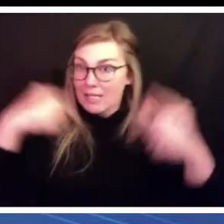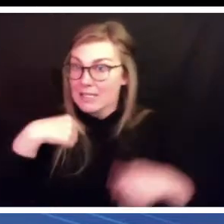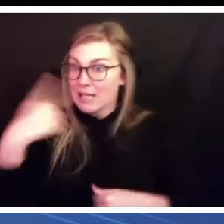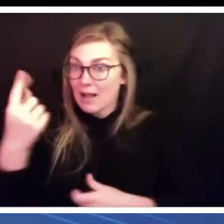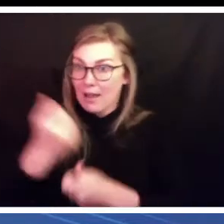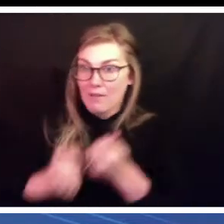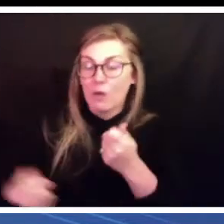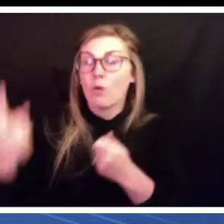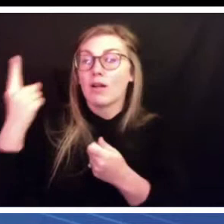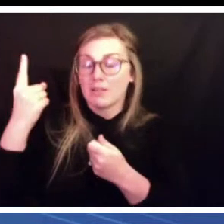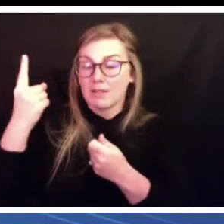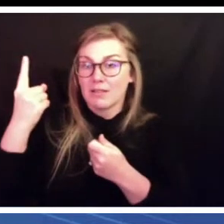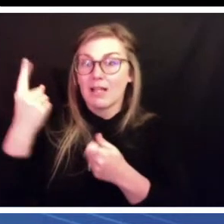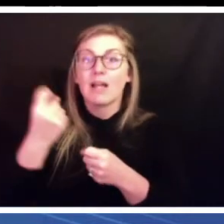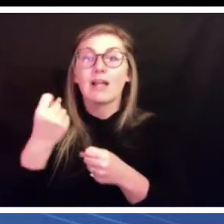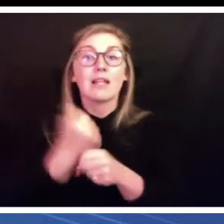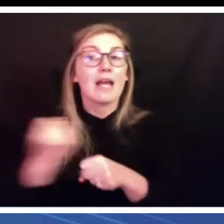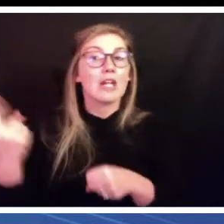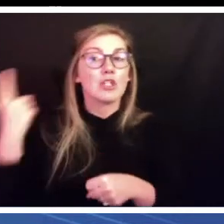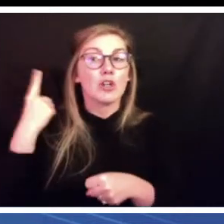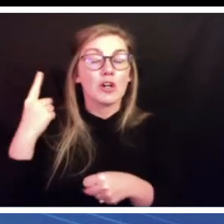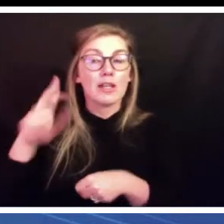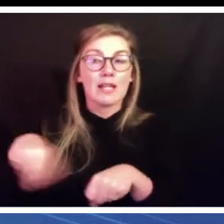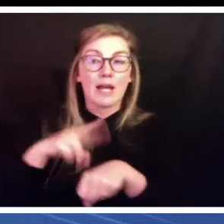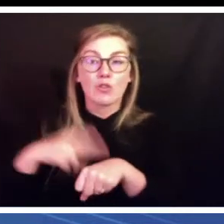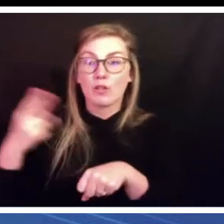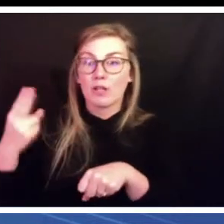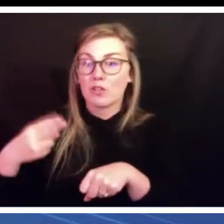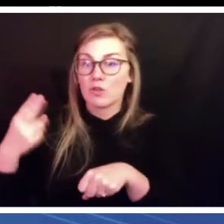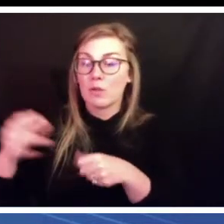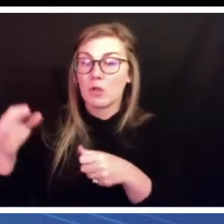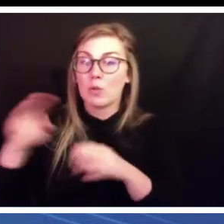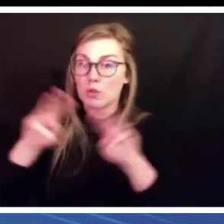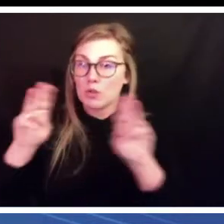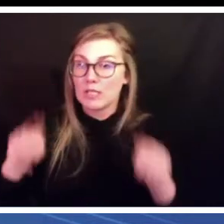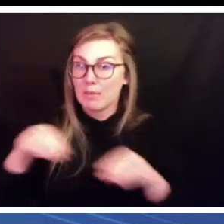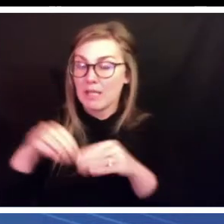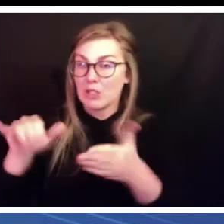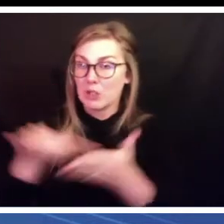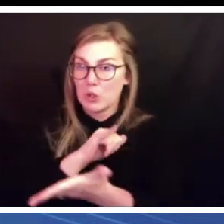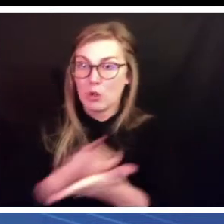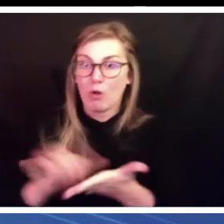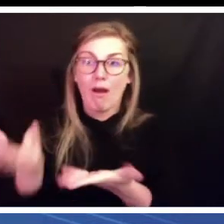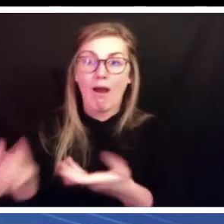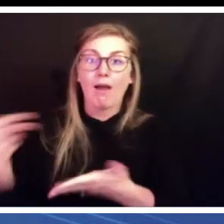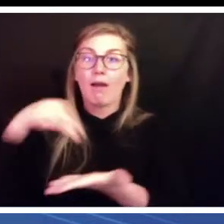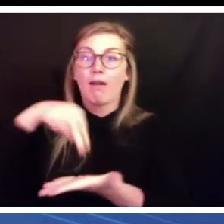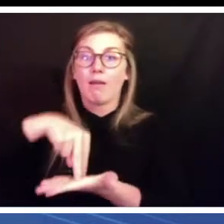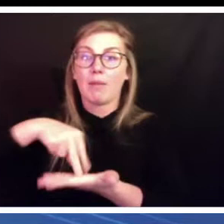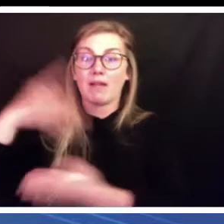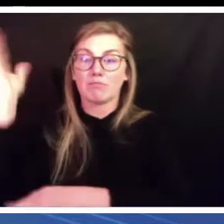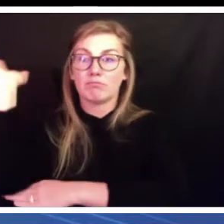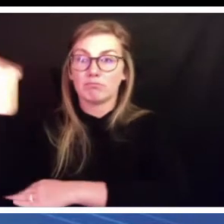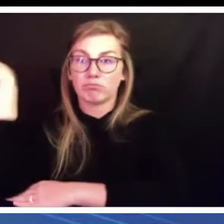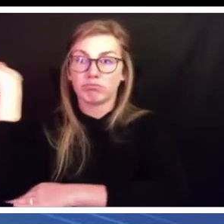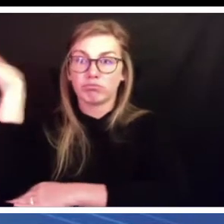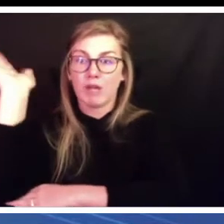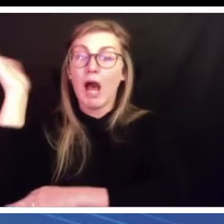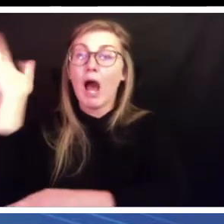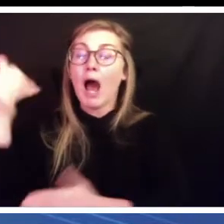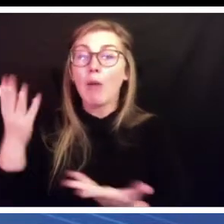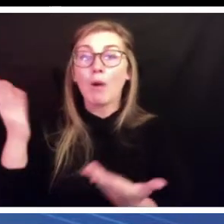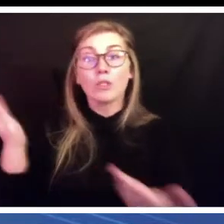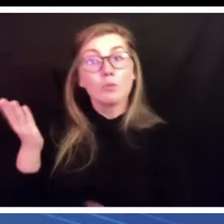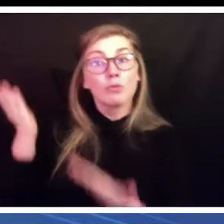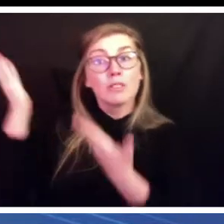the national history museum in New York and I made a presentation. I got up and I said, please let me present this video. Let me explain to them before they listen. So they're